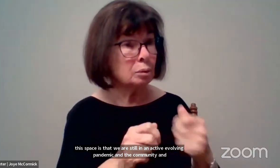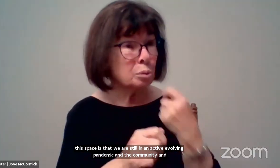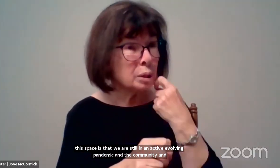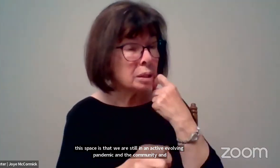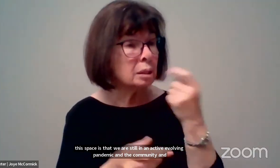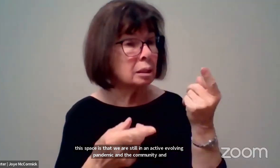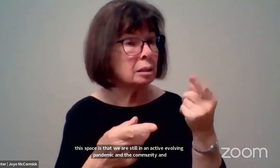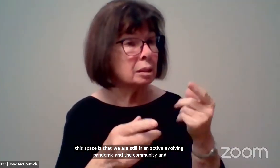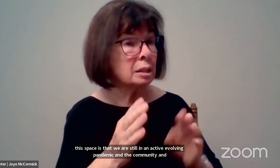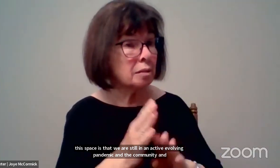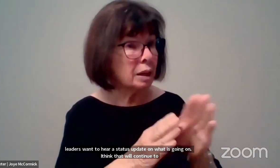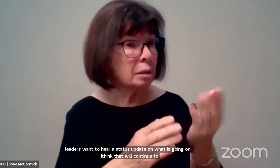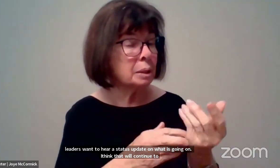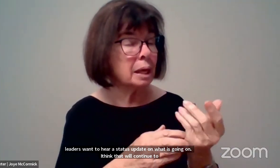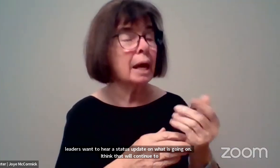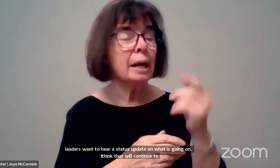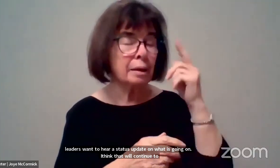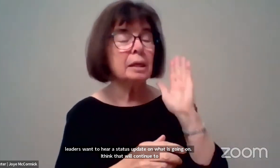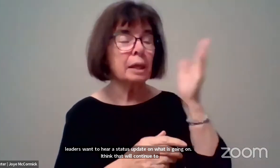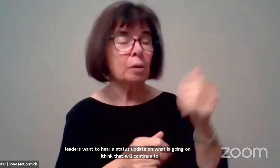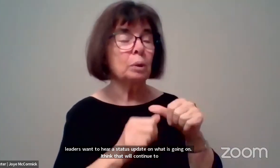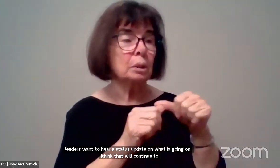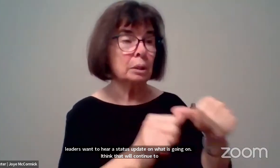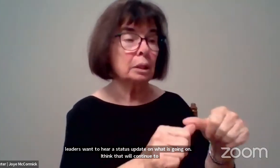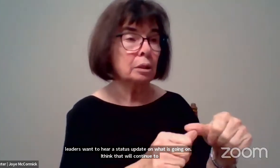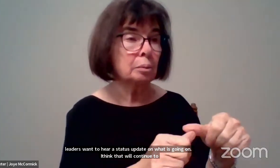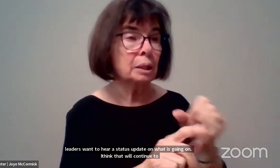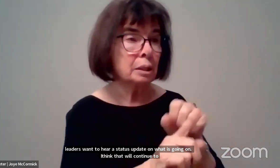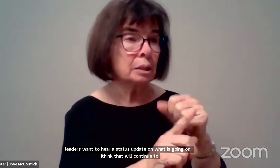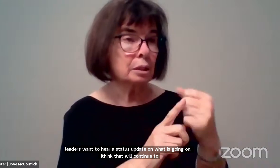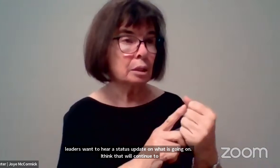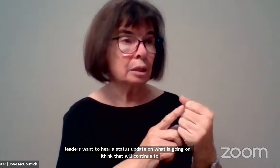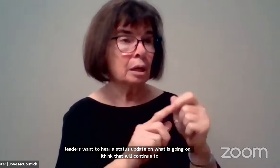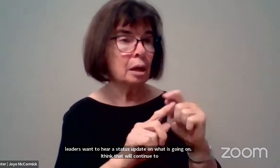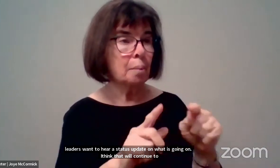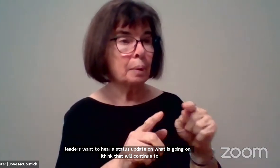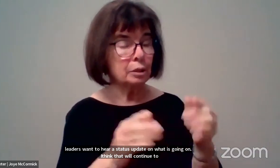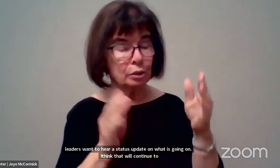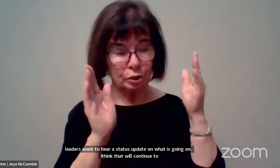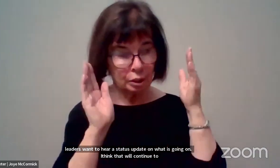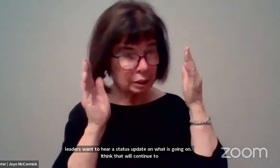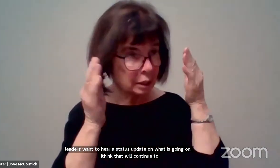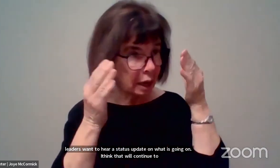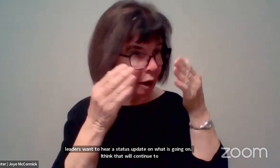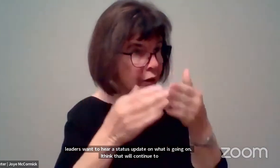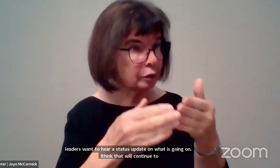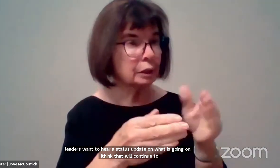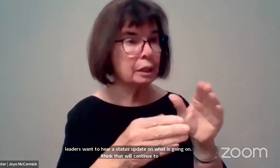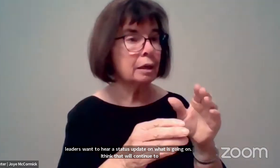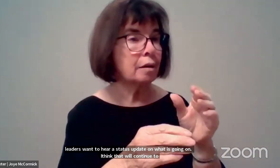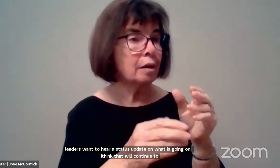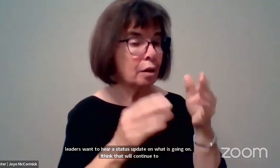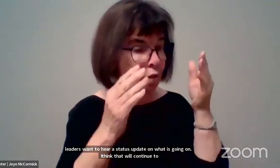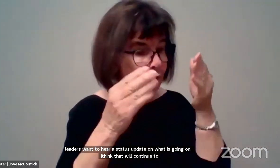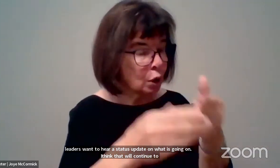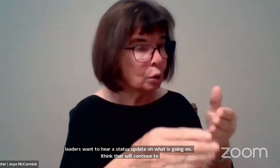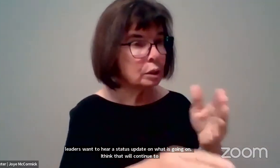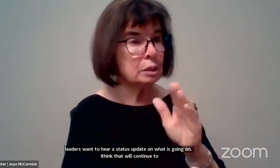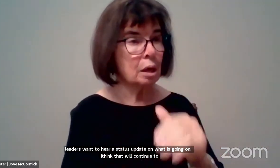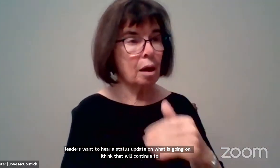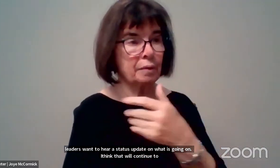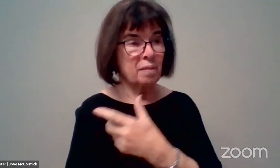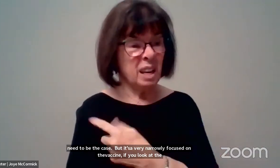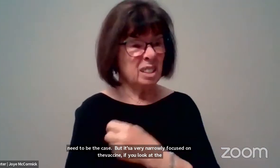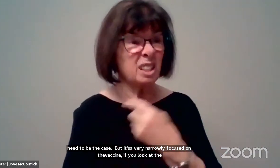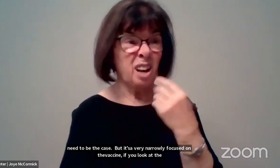case. But it's a very narrowly focused on the vaccine if you look at the website now. And I think